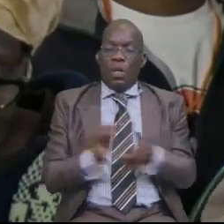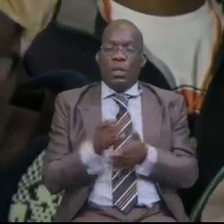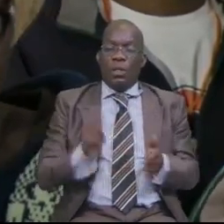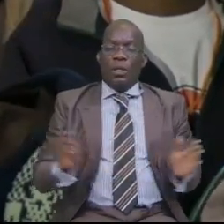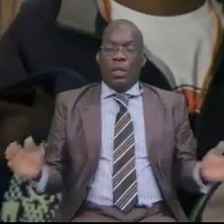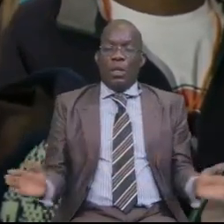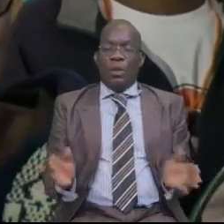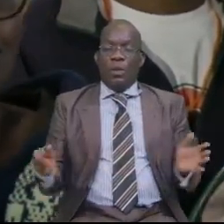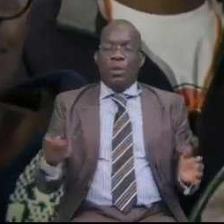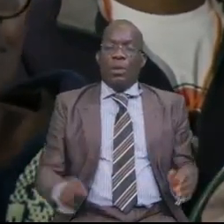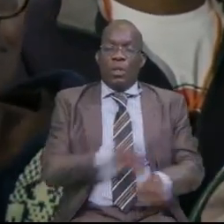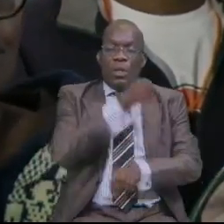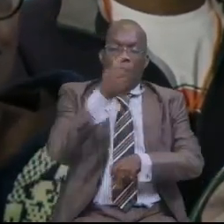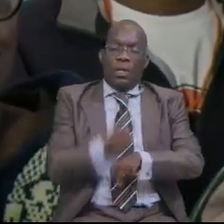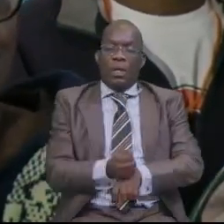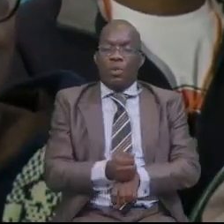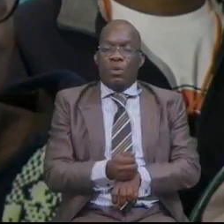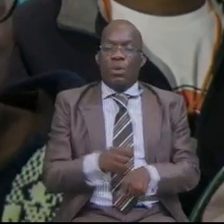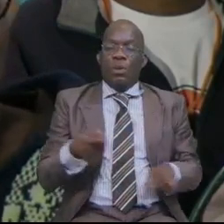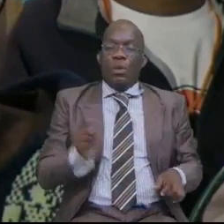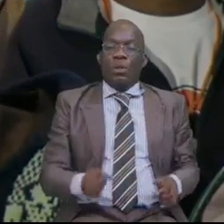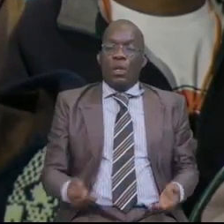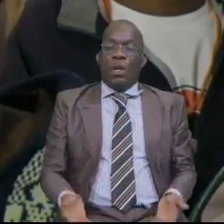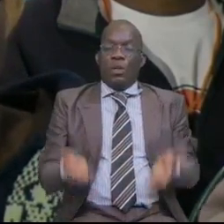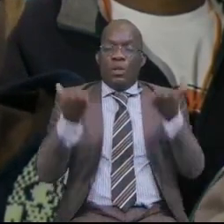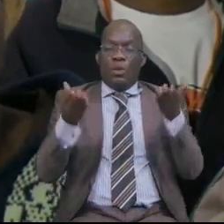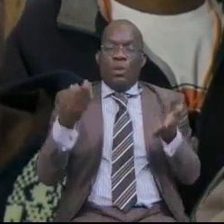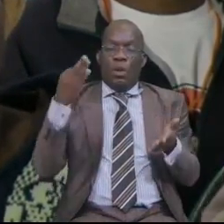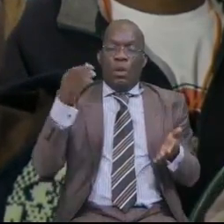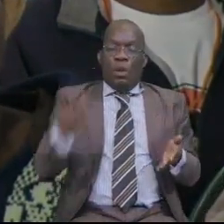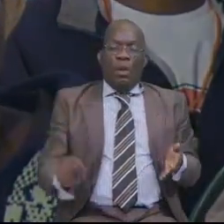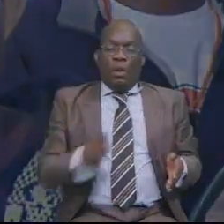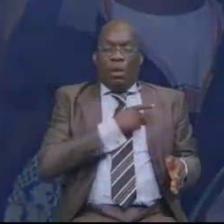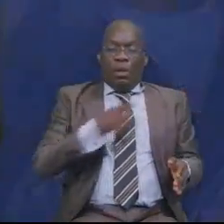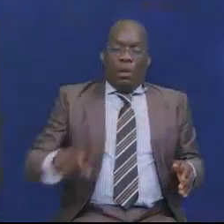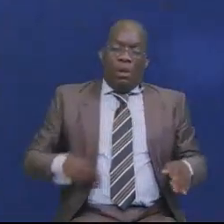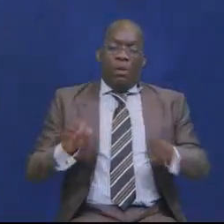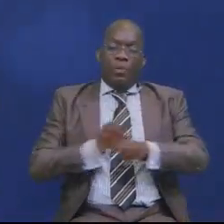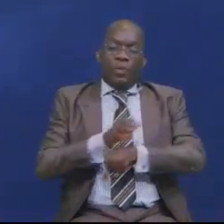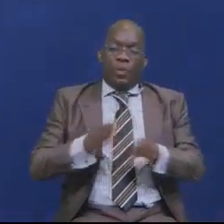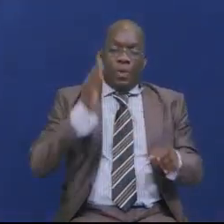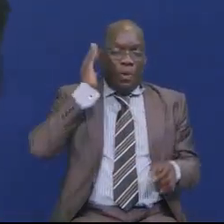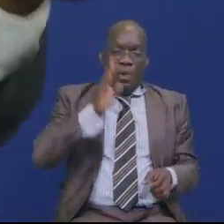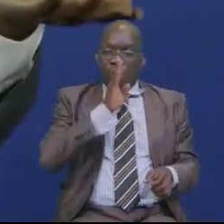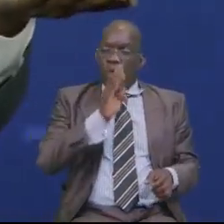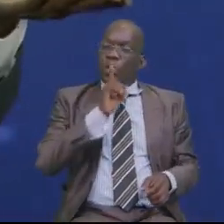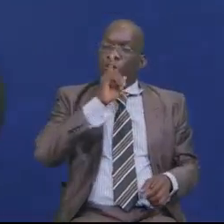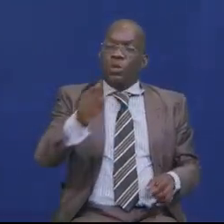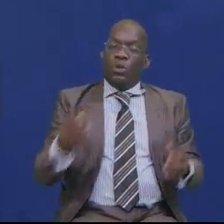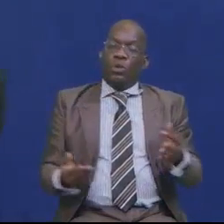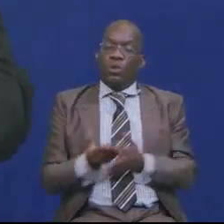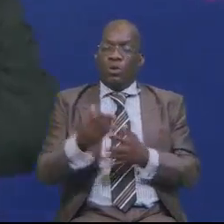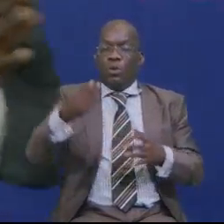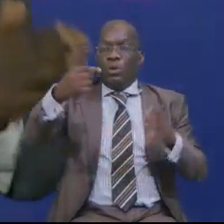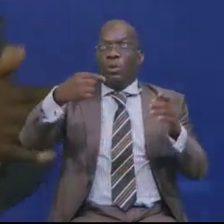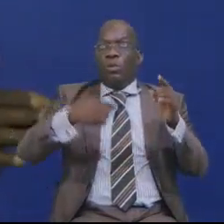the establishment, the exaltation of the kingdom will be real through me. Jesus has